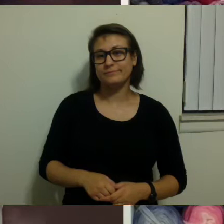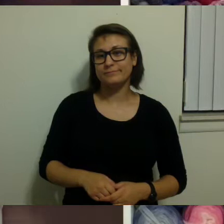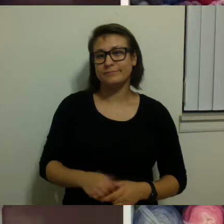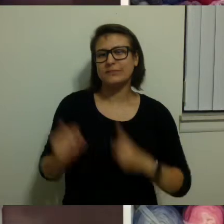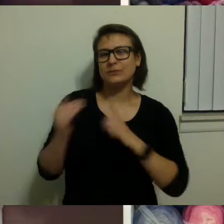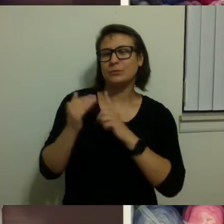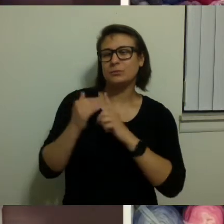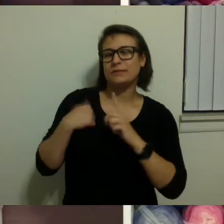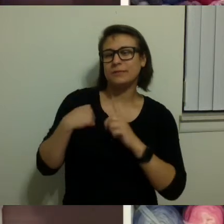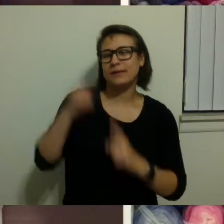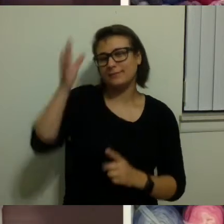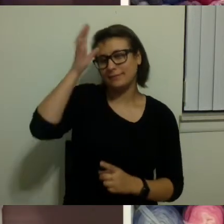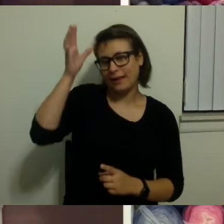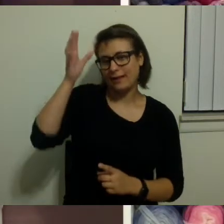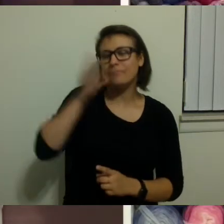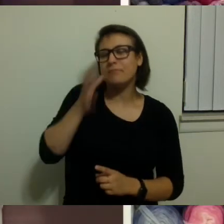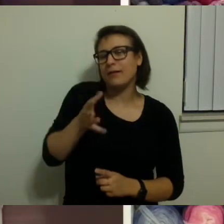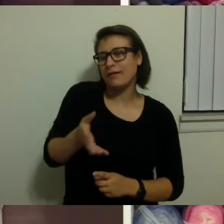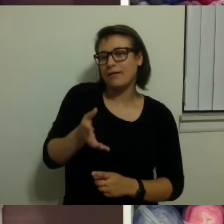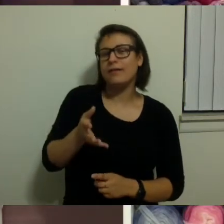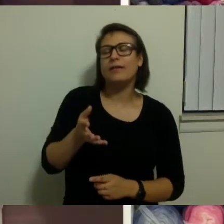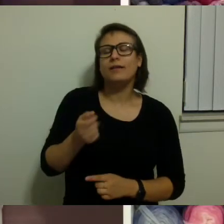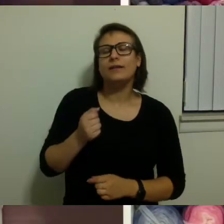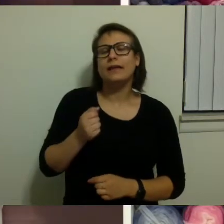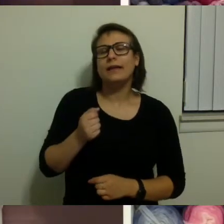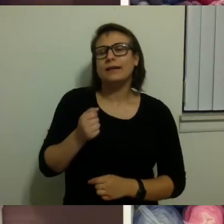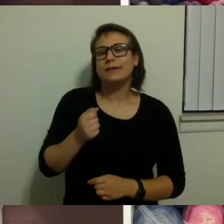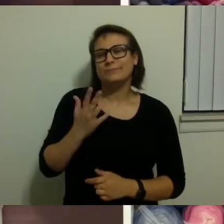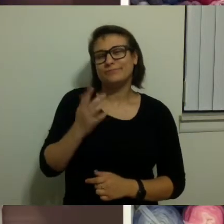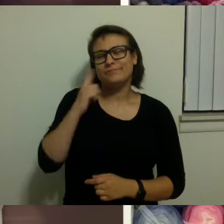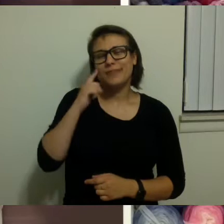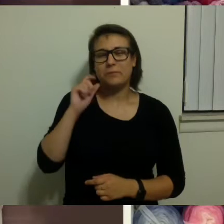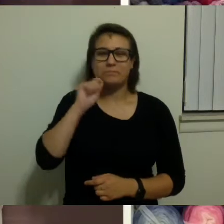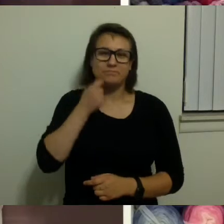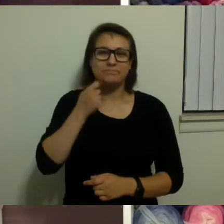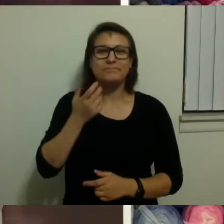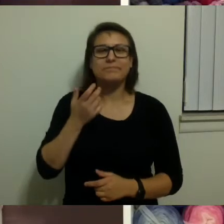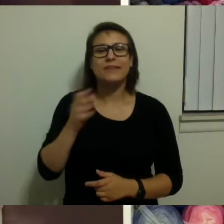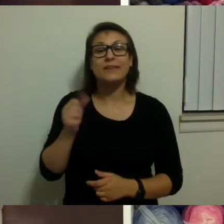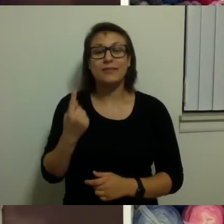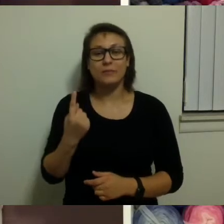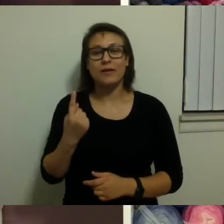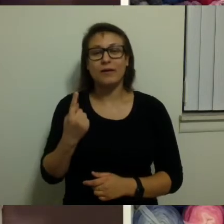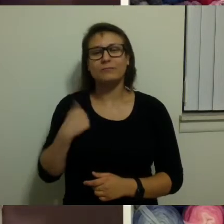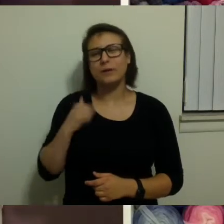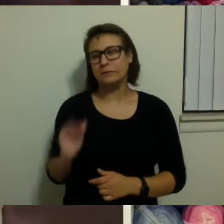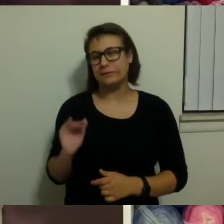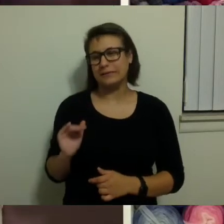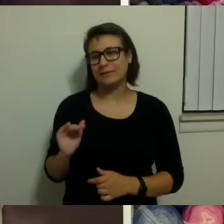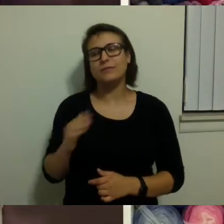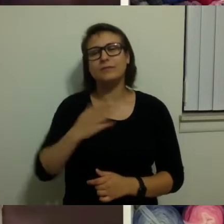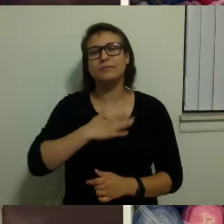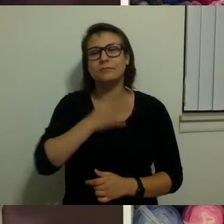And it reminds me of my dad and my grandma. So I thought that was really neat. And then this ring is just like